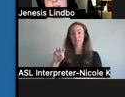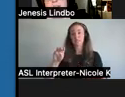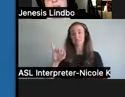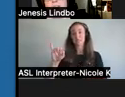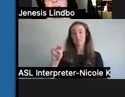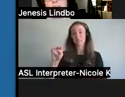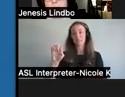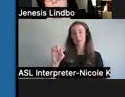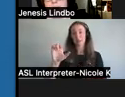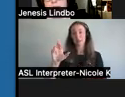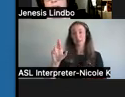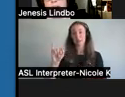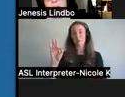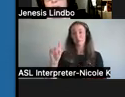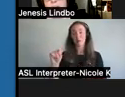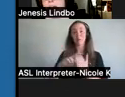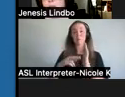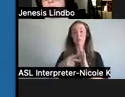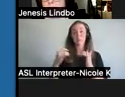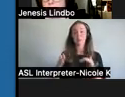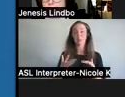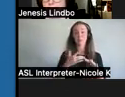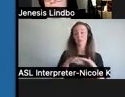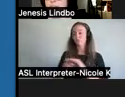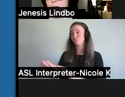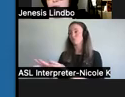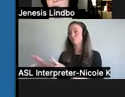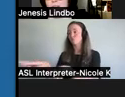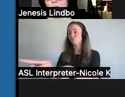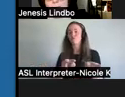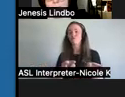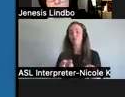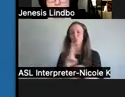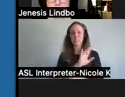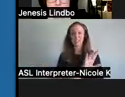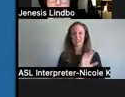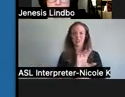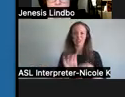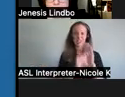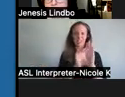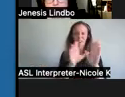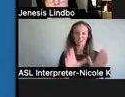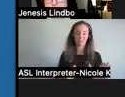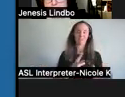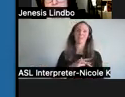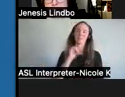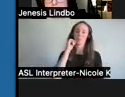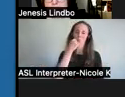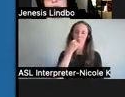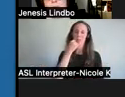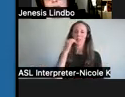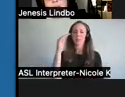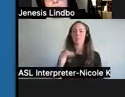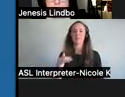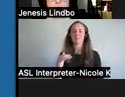visit their campus with their Minecraft characters. And it was really cool. And those simulated